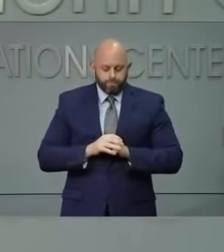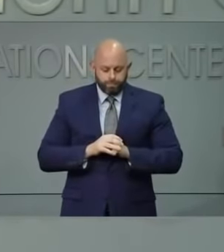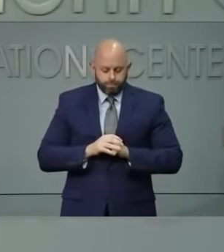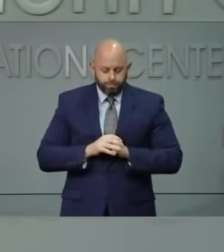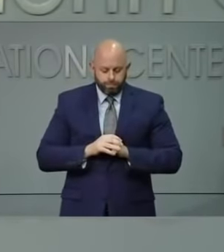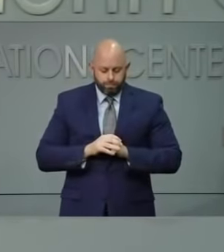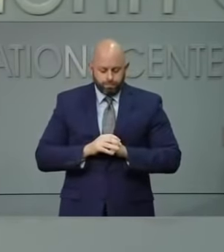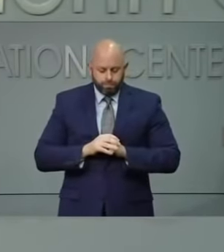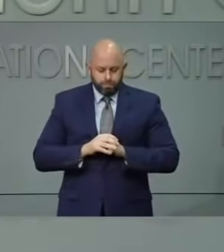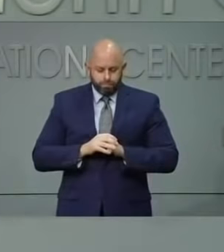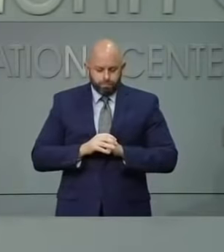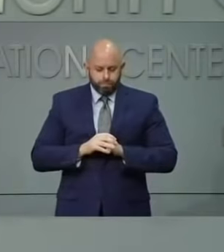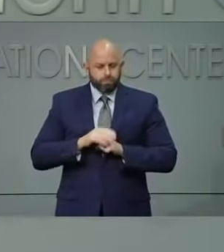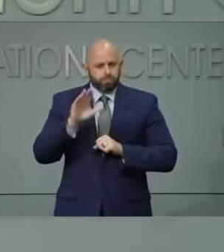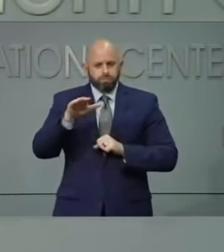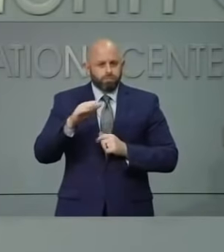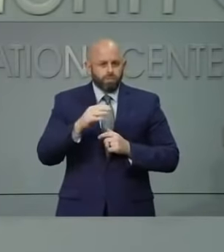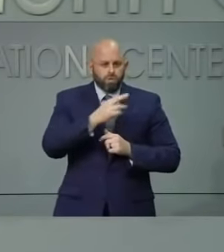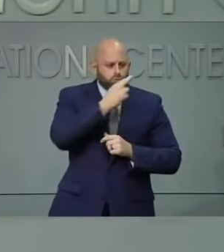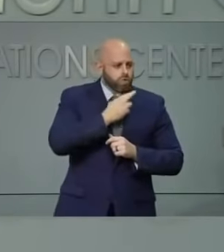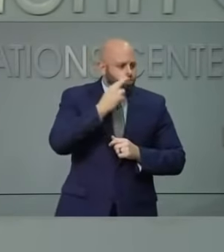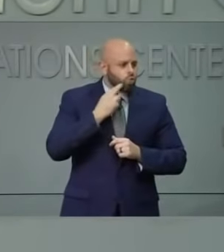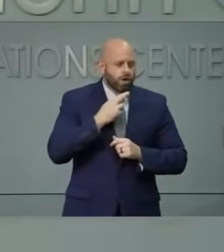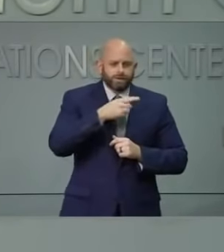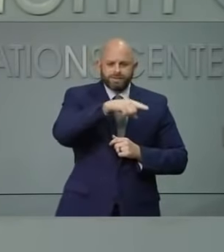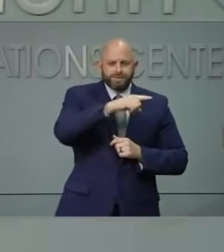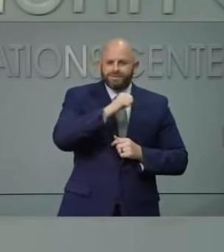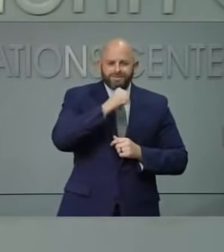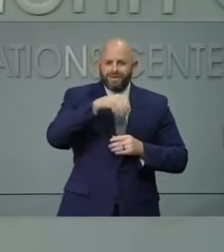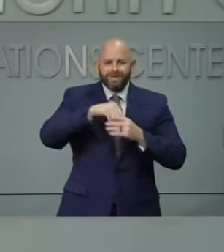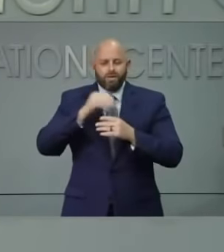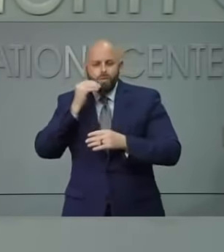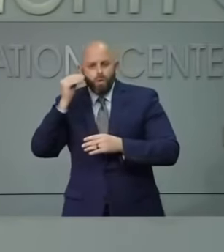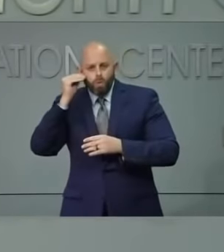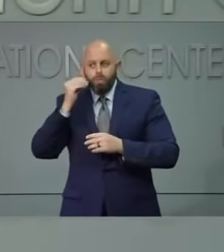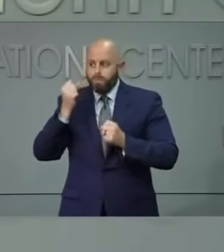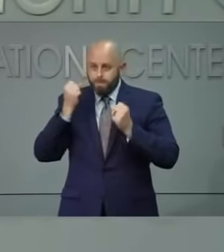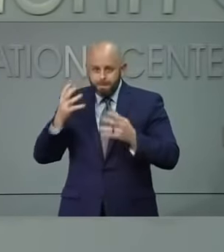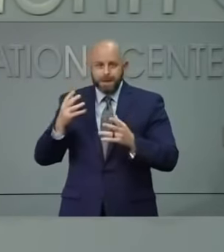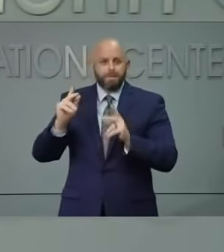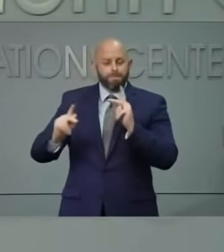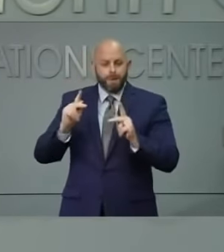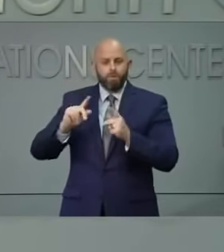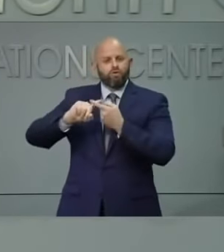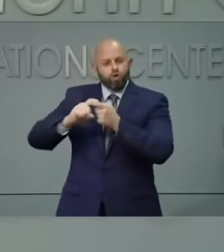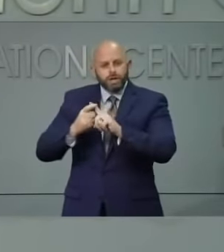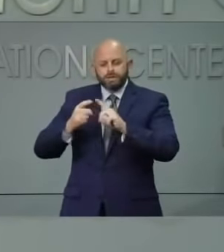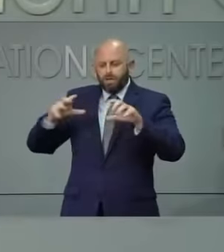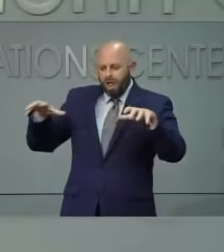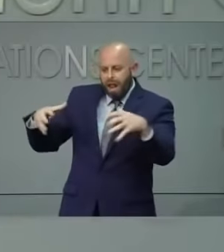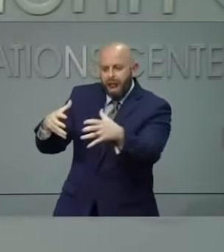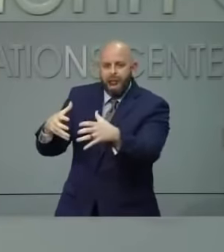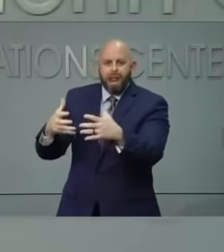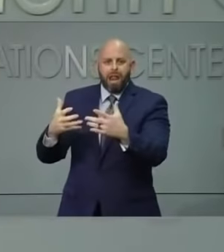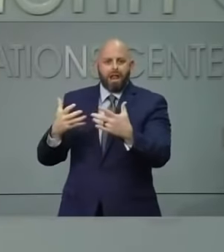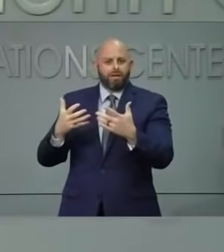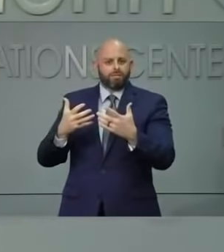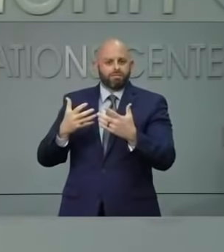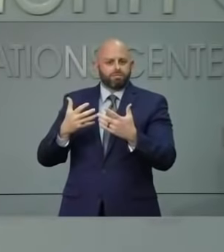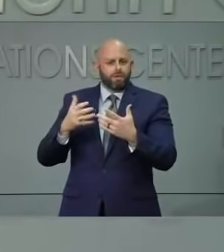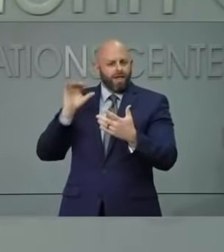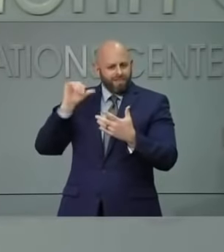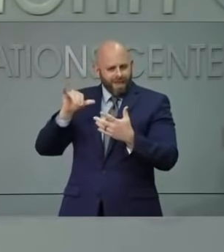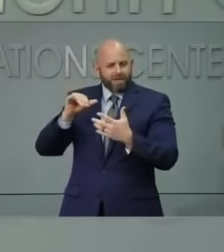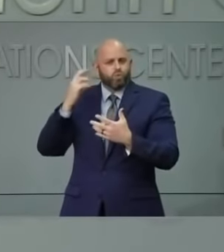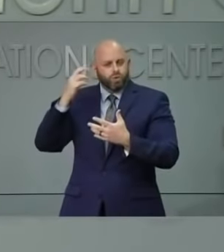these in-home gatherings, especially during the day? And how do you keep people from getting together? Thank you.